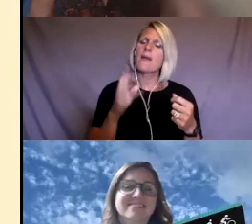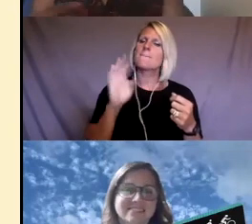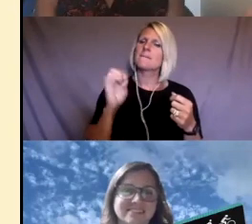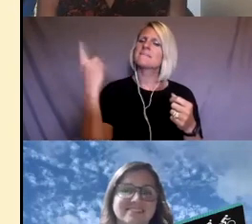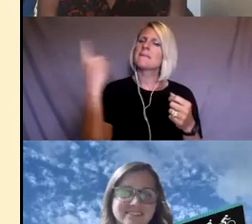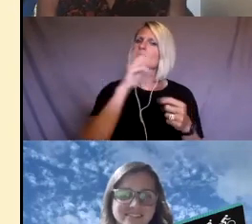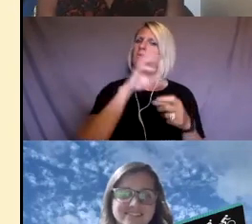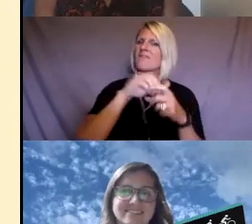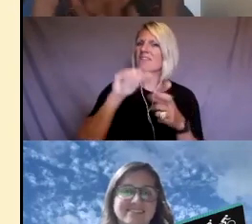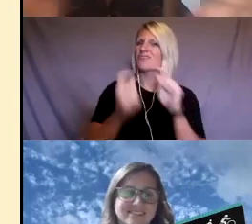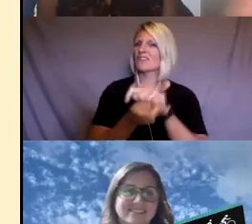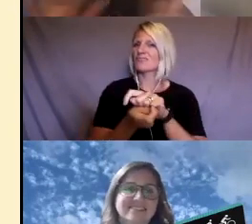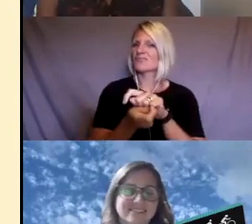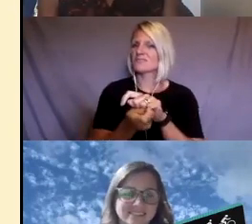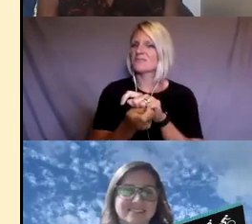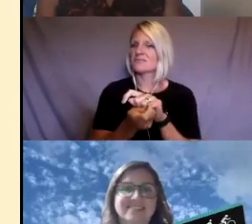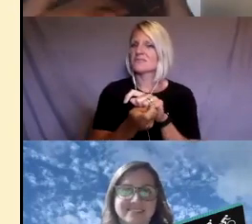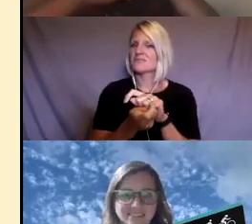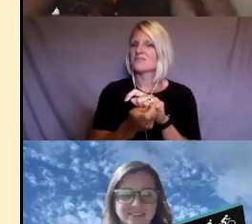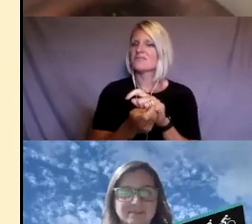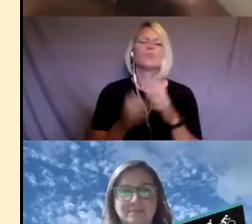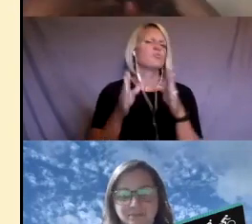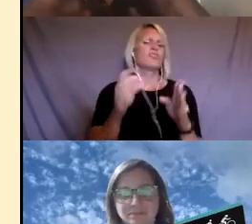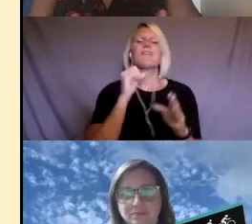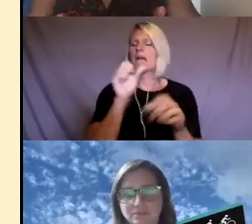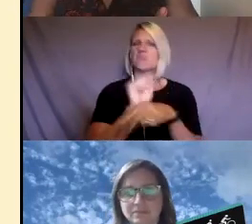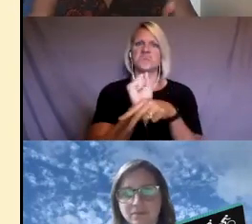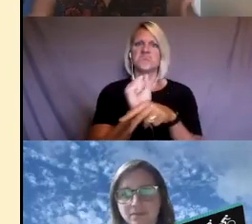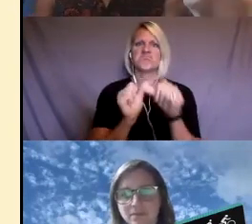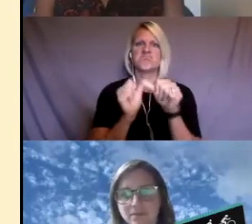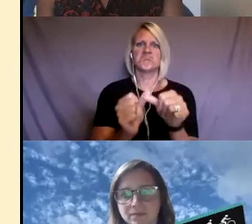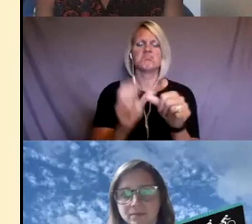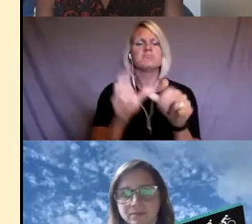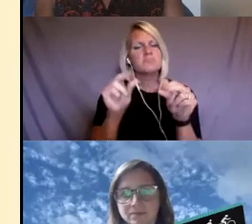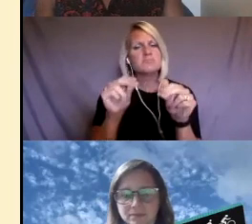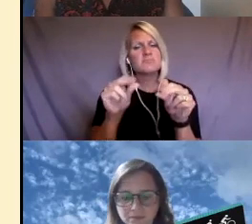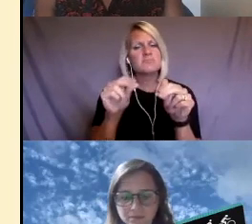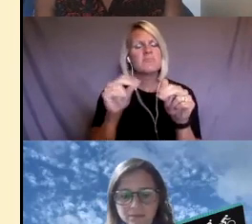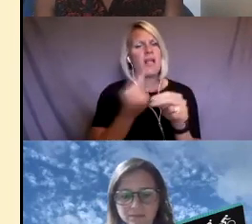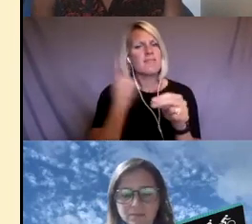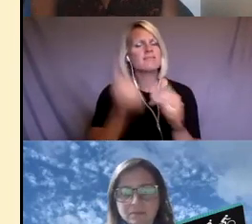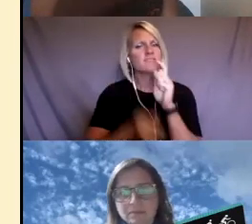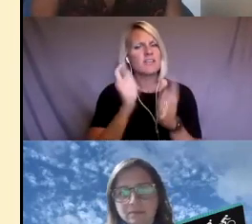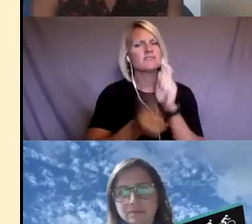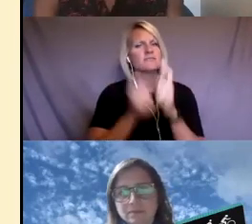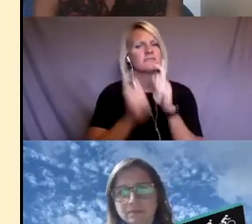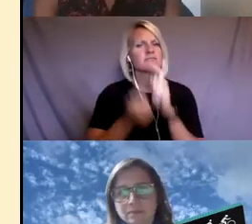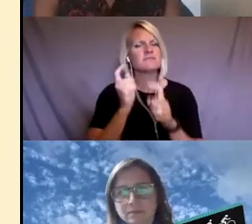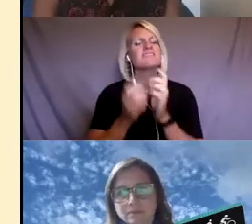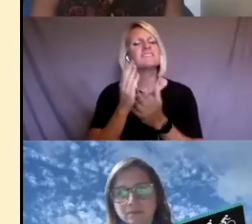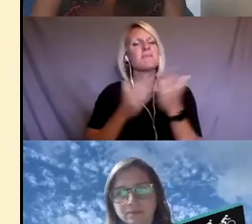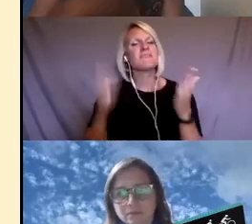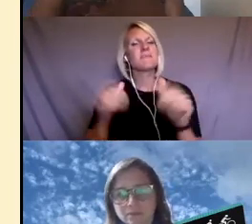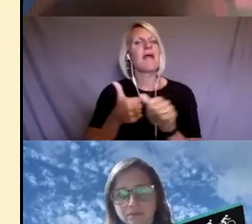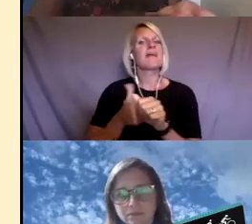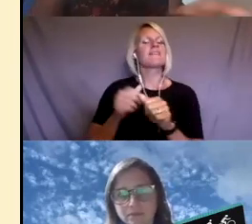part of that change. So streets are not static. Everything's always changing. There may be things going on behind the scenes that I don't know about